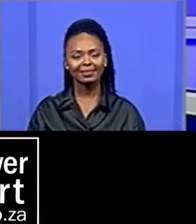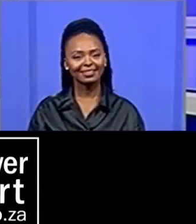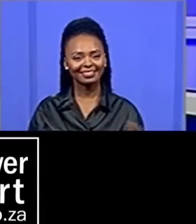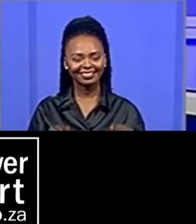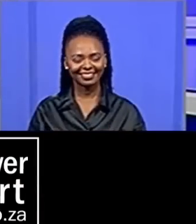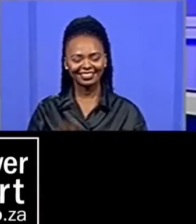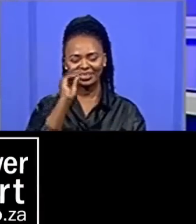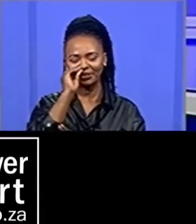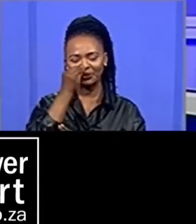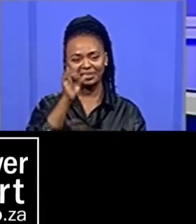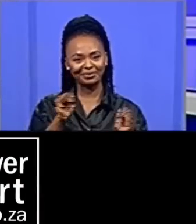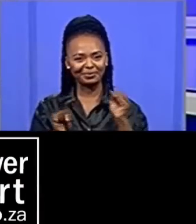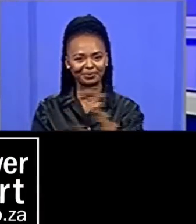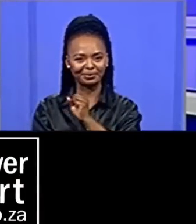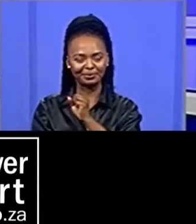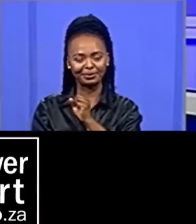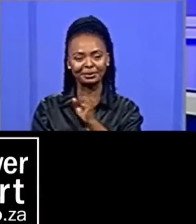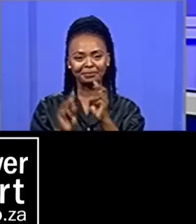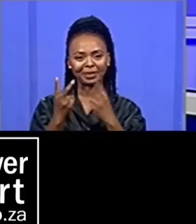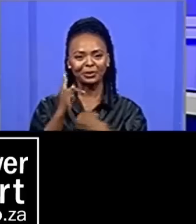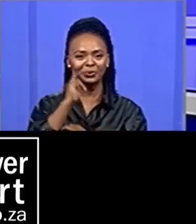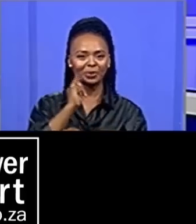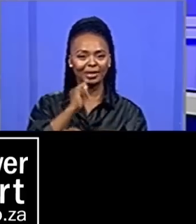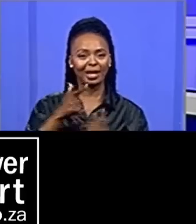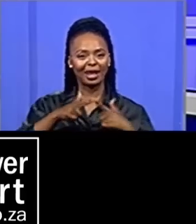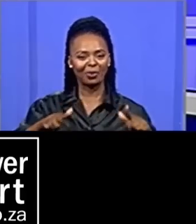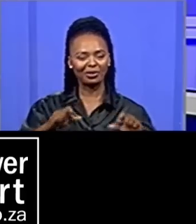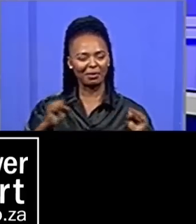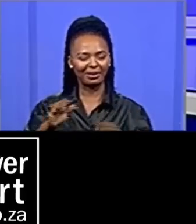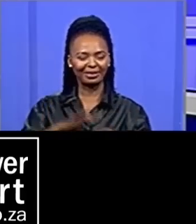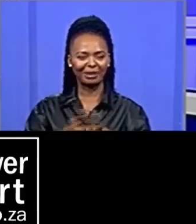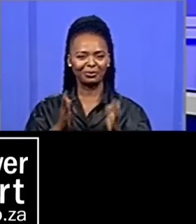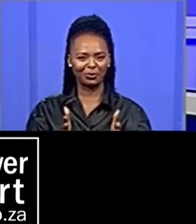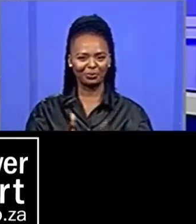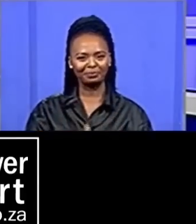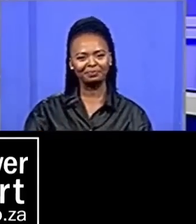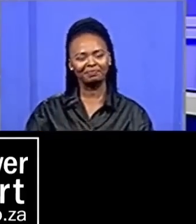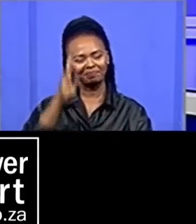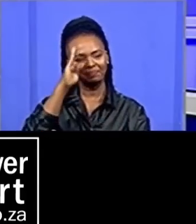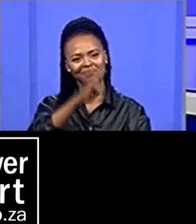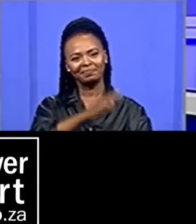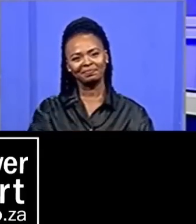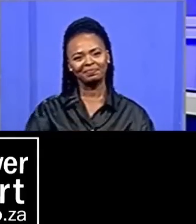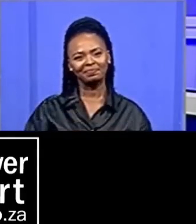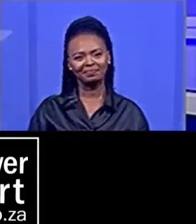Dibile hakalo tsa phirimaneng ena fumana tsa Setswana hosane ka yona nako ena ke o Ditaba.